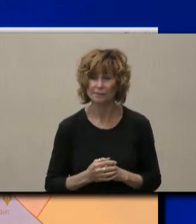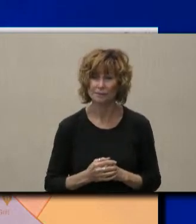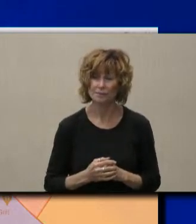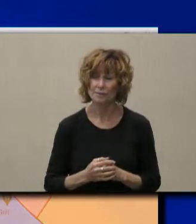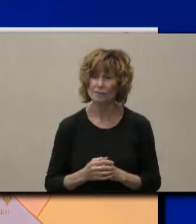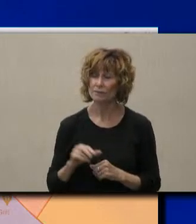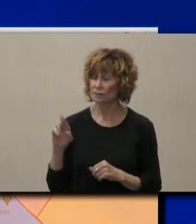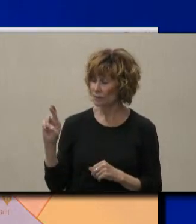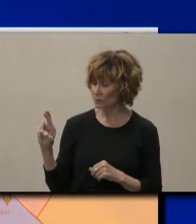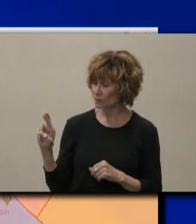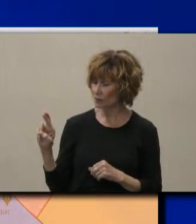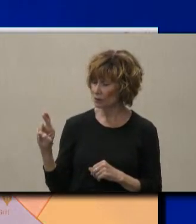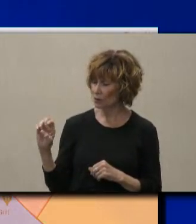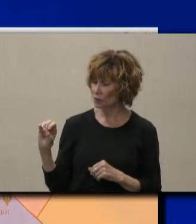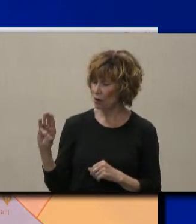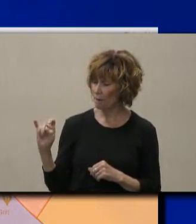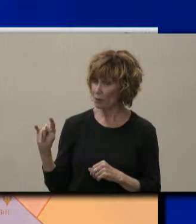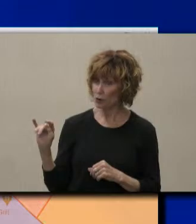Vice Mayor Roberts?